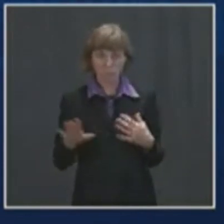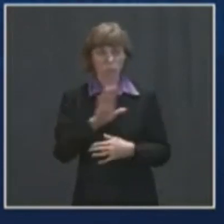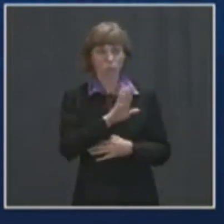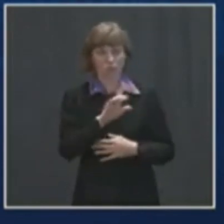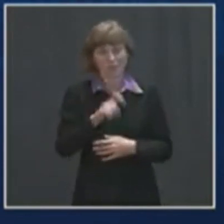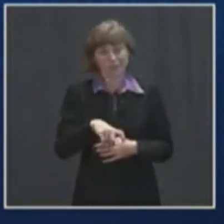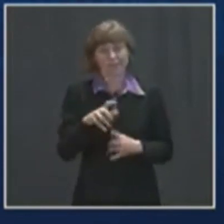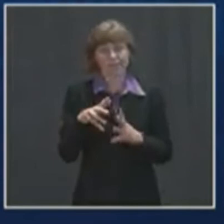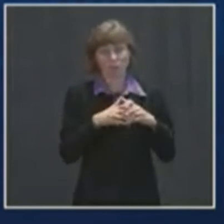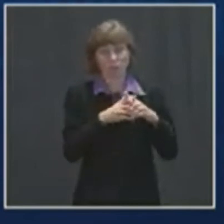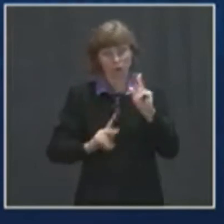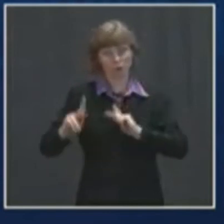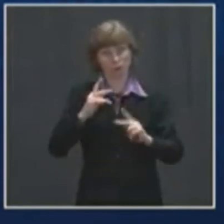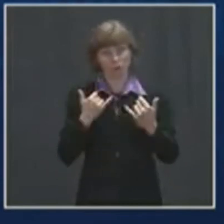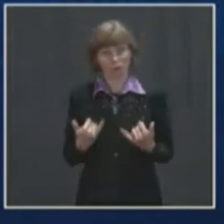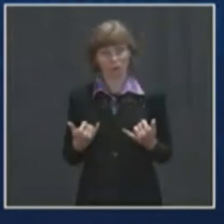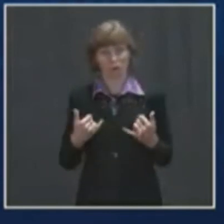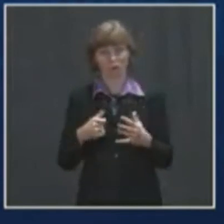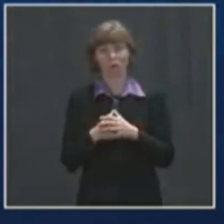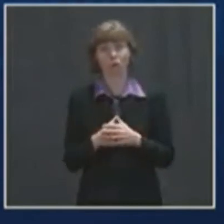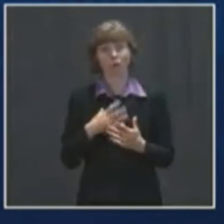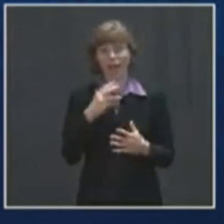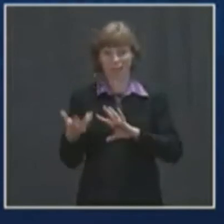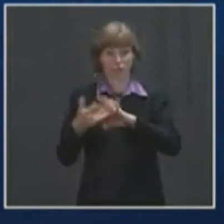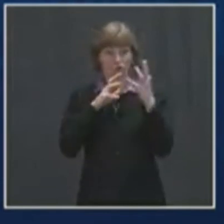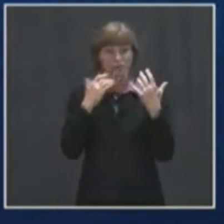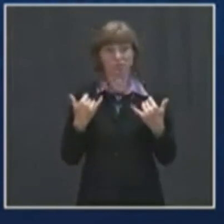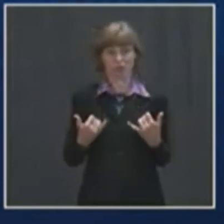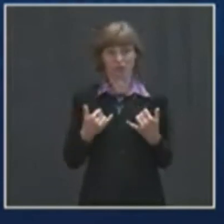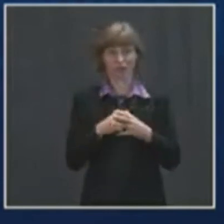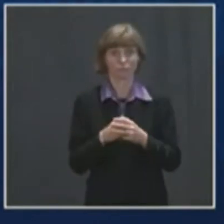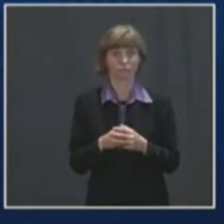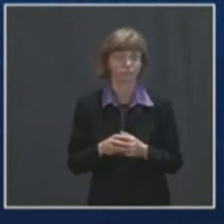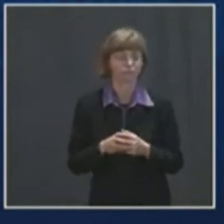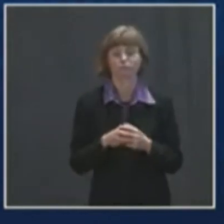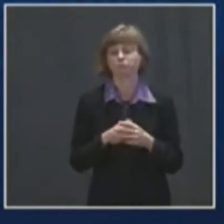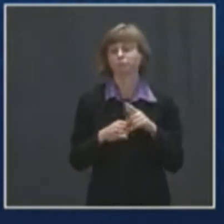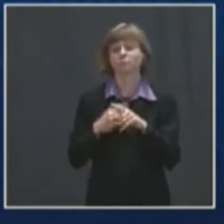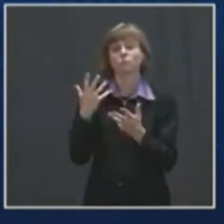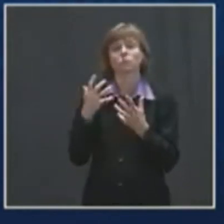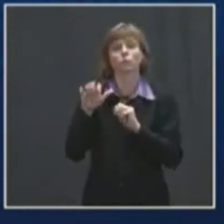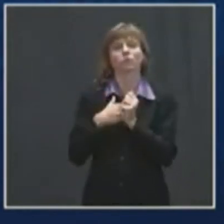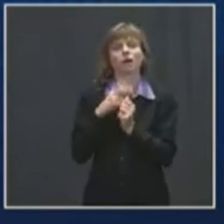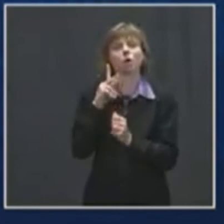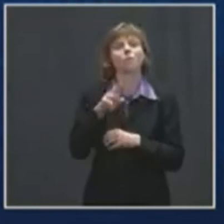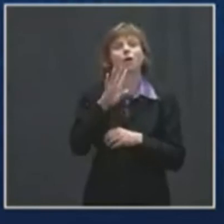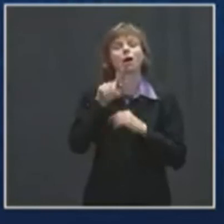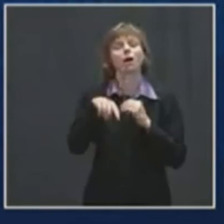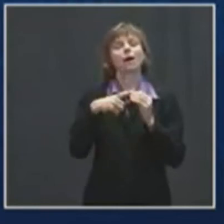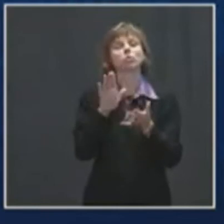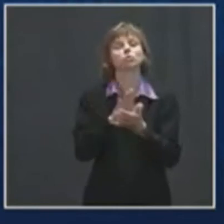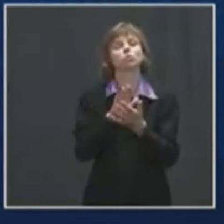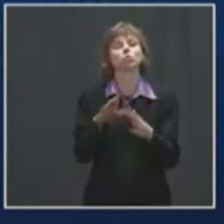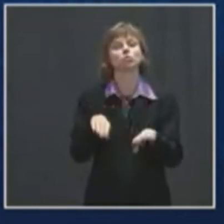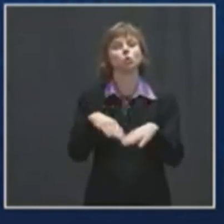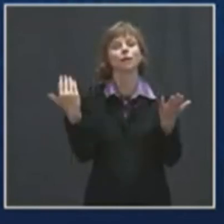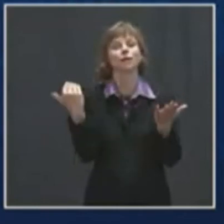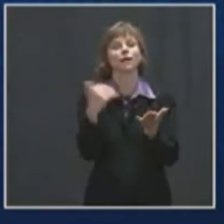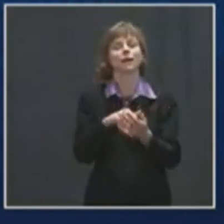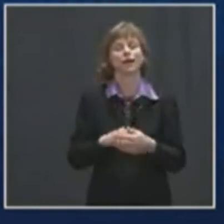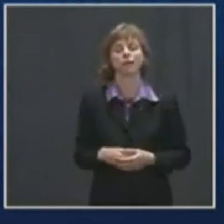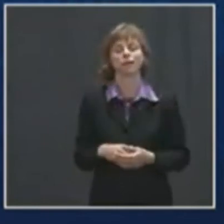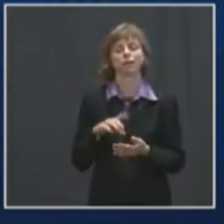public at this moment in time and the crises we're facing. Go ahead, Kristen. Jen, thanks. I'd like to follow up on the issue of school reopenings. Dr.